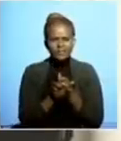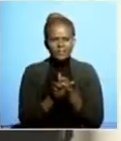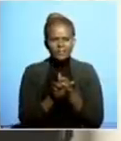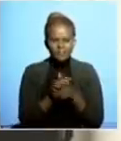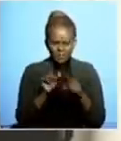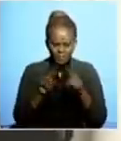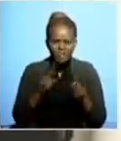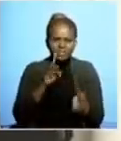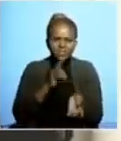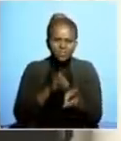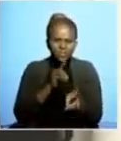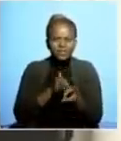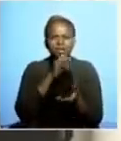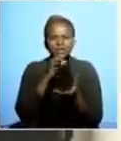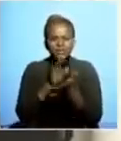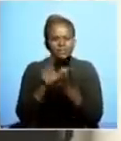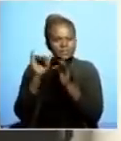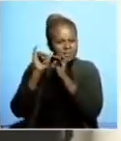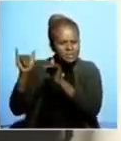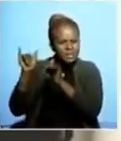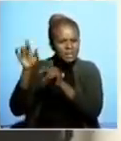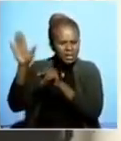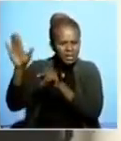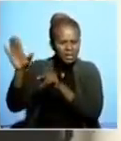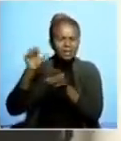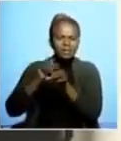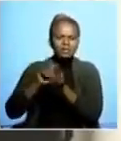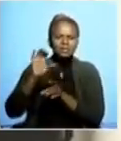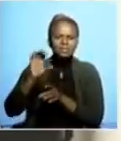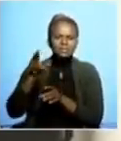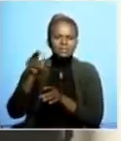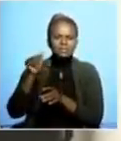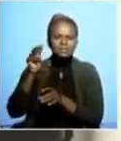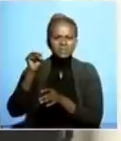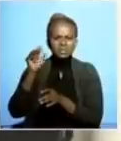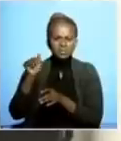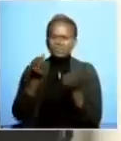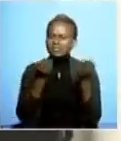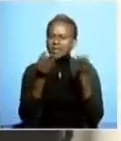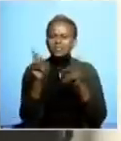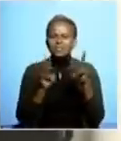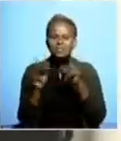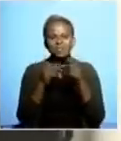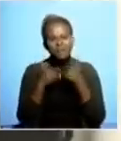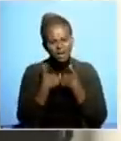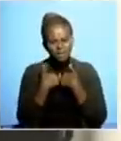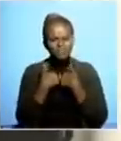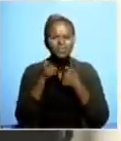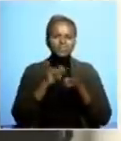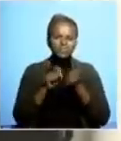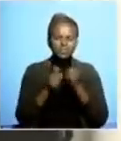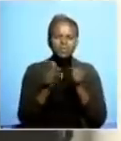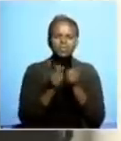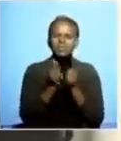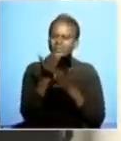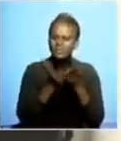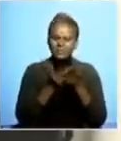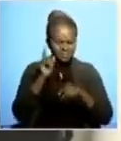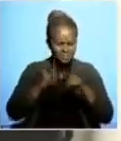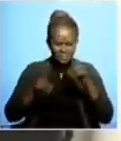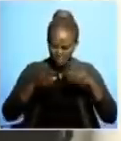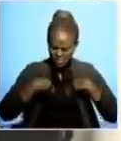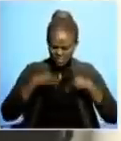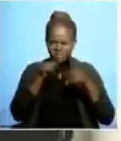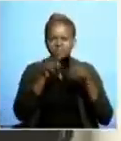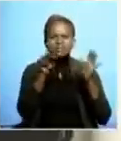husband remains in Chama. A number of the people affected by this unacceptable policy